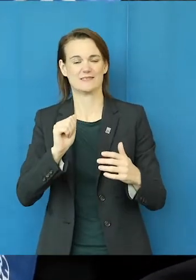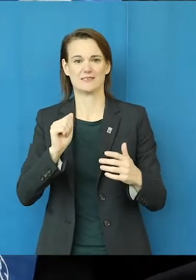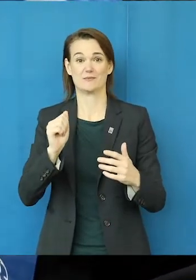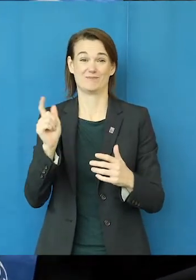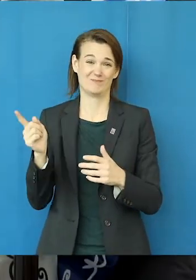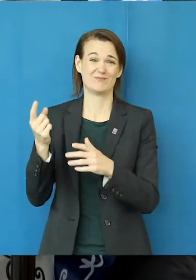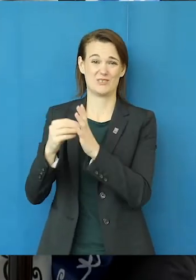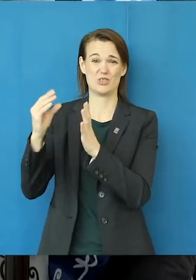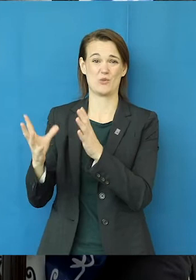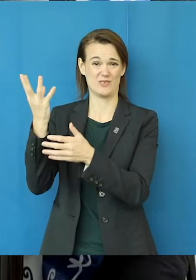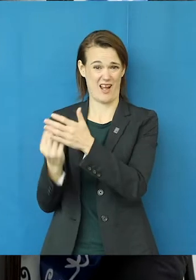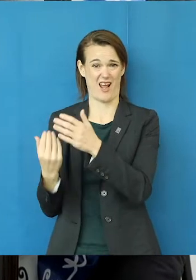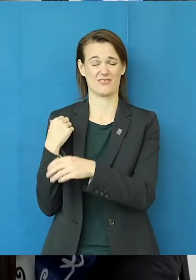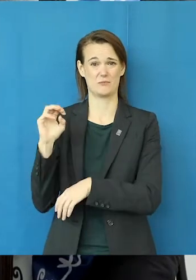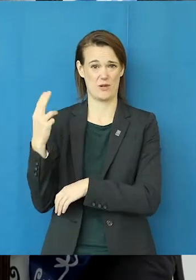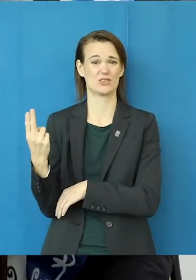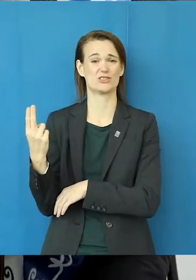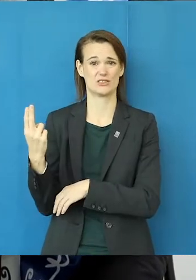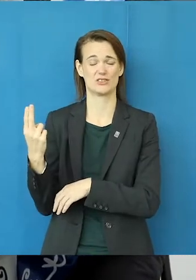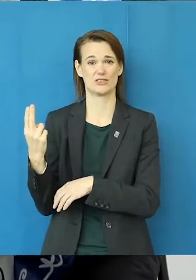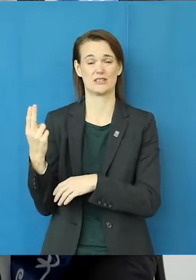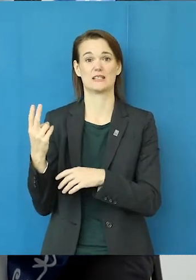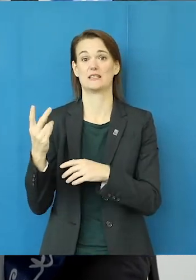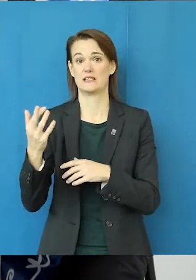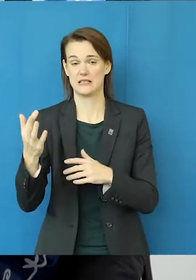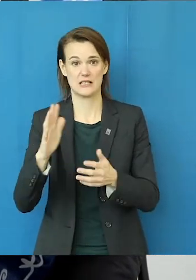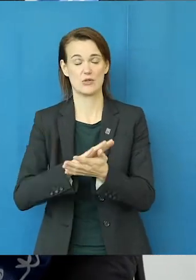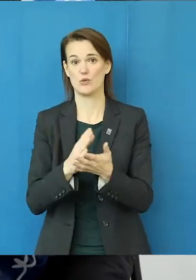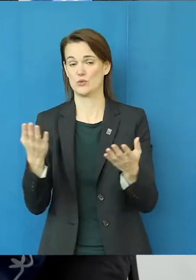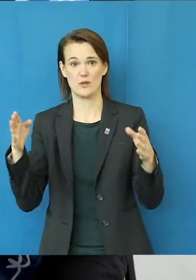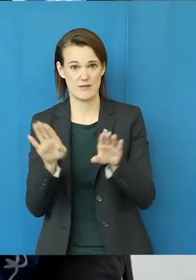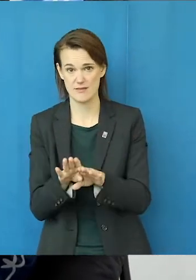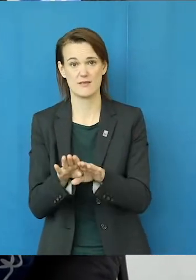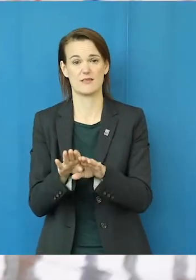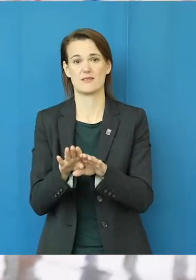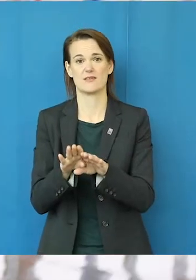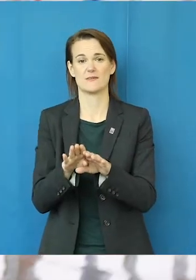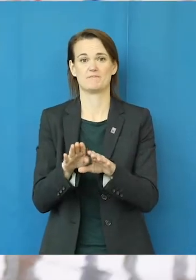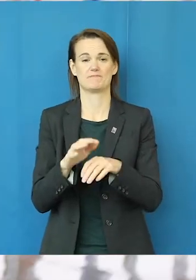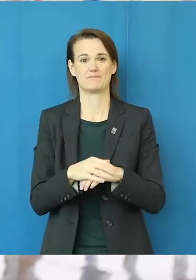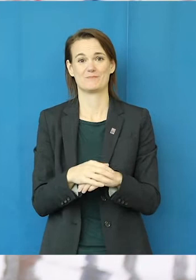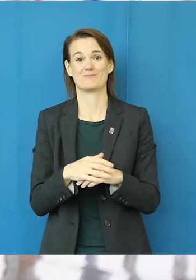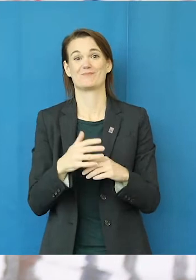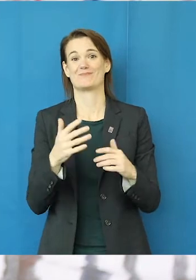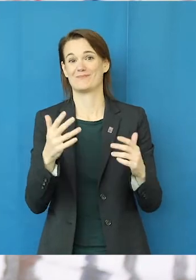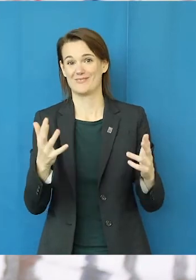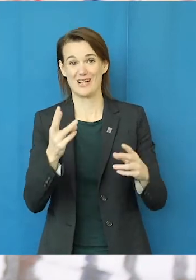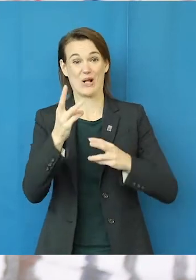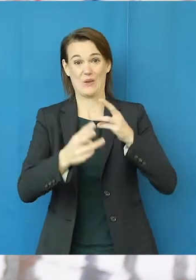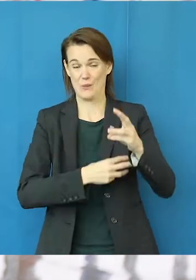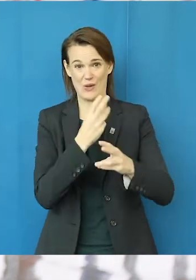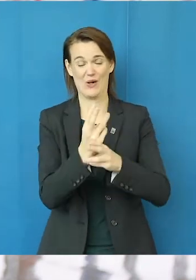classmate in early March to having the entire school shut down by the end of March, followed by the entire